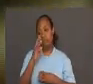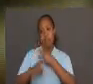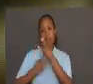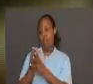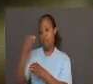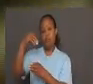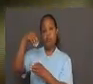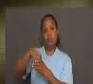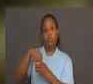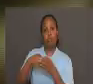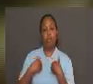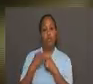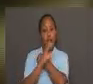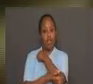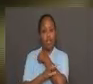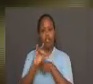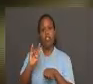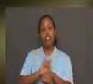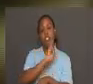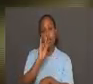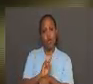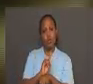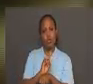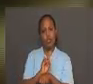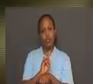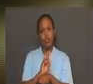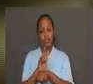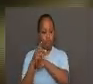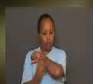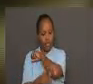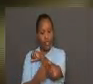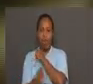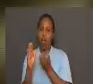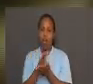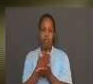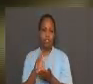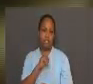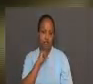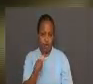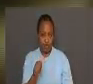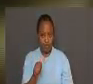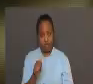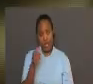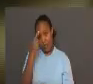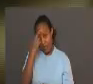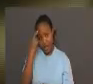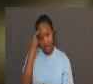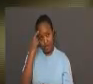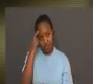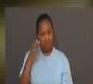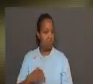world, citizens do not participate politically because they are